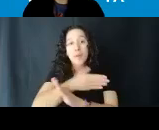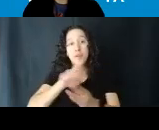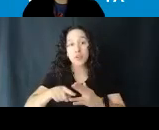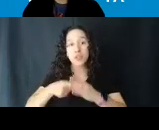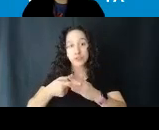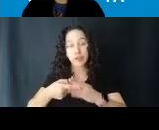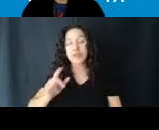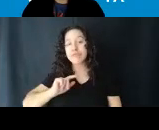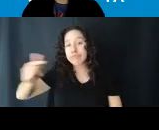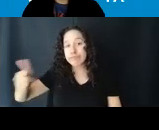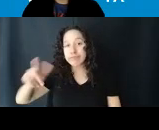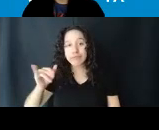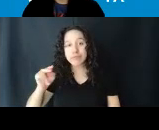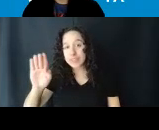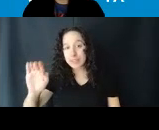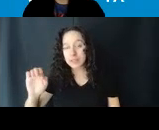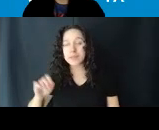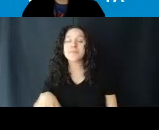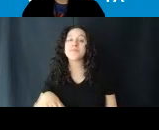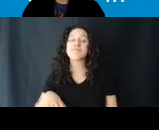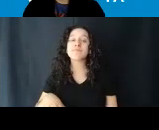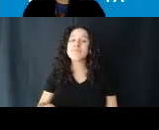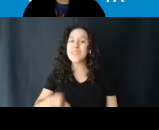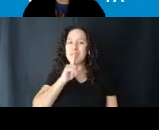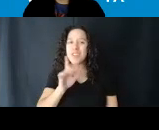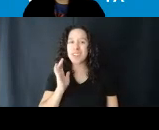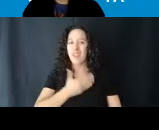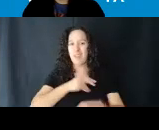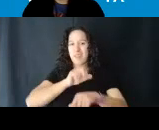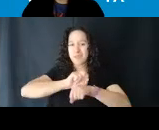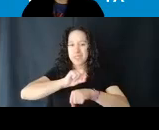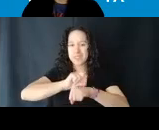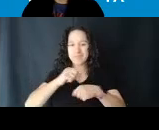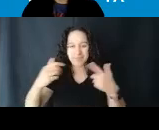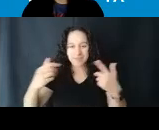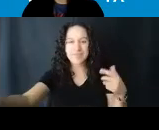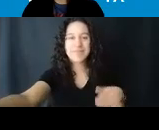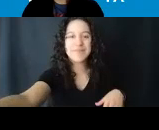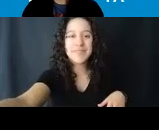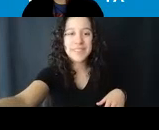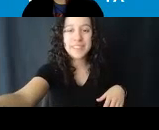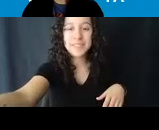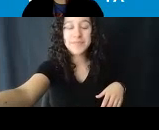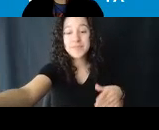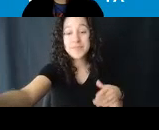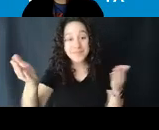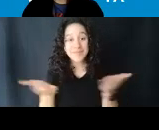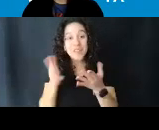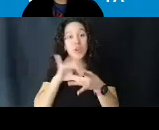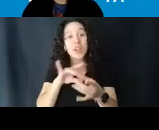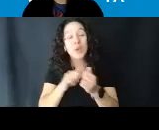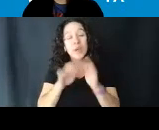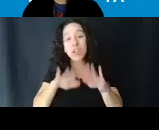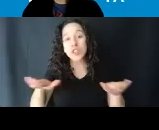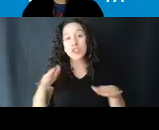colleague, Janice. Really our work, here at United Ways of California, as well as the Children's Defense Fund of